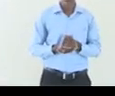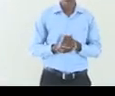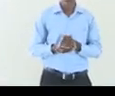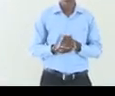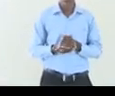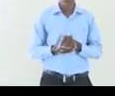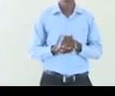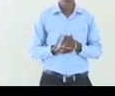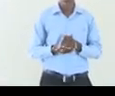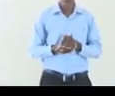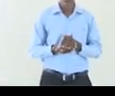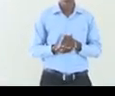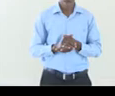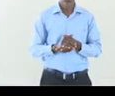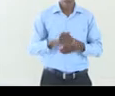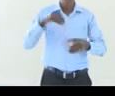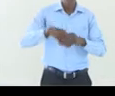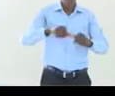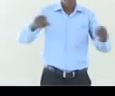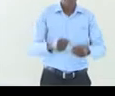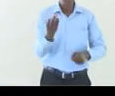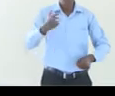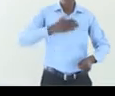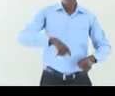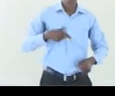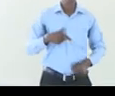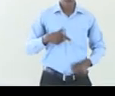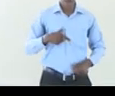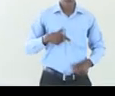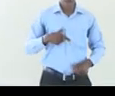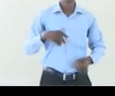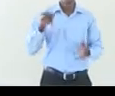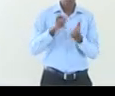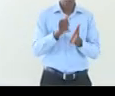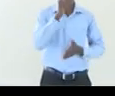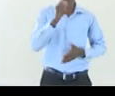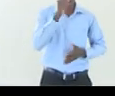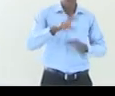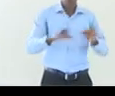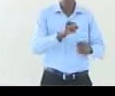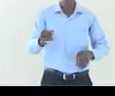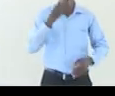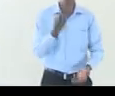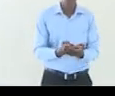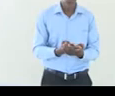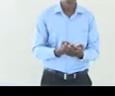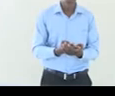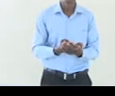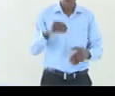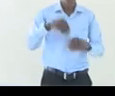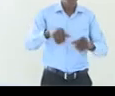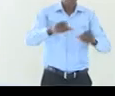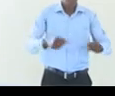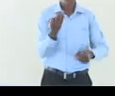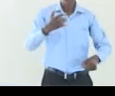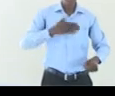life that I have refused to cooperate with the grace of God so as to make the leap to the holiness God has called me